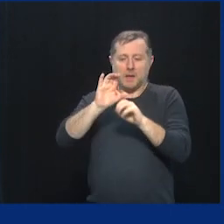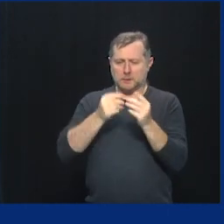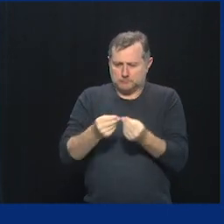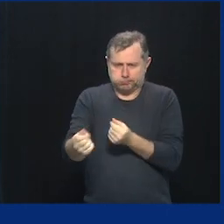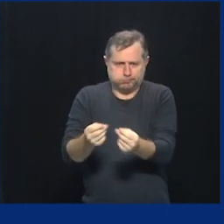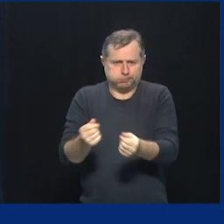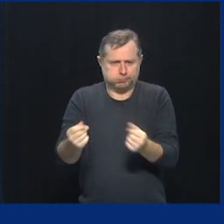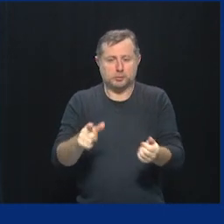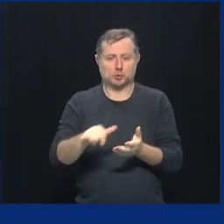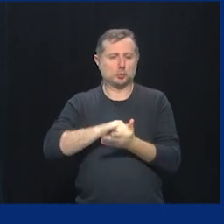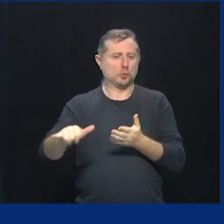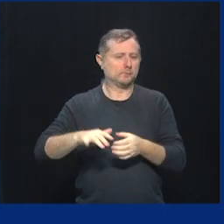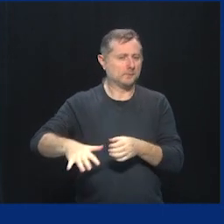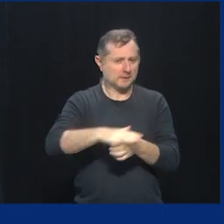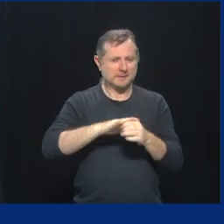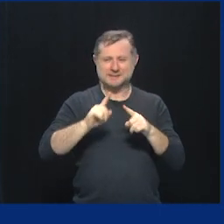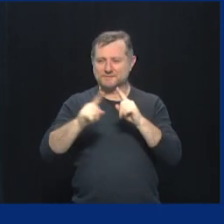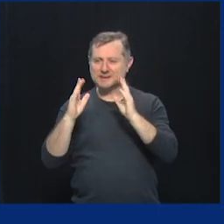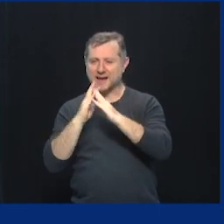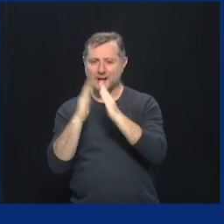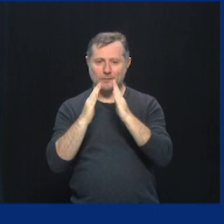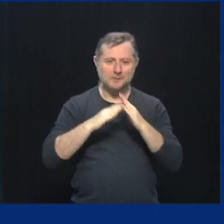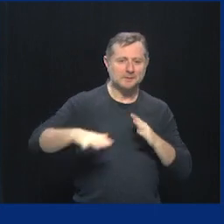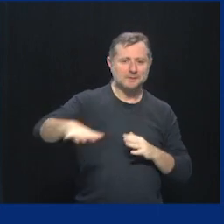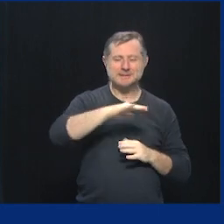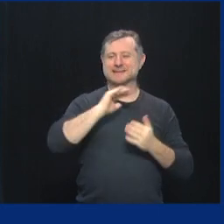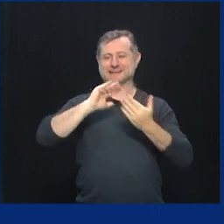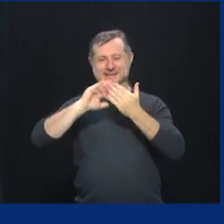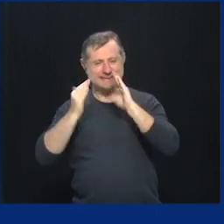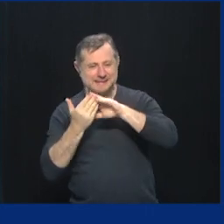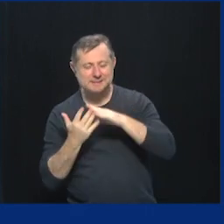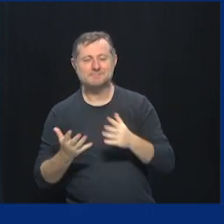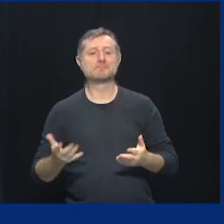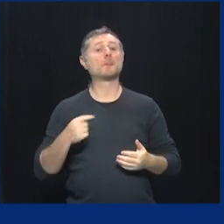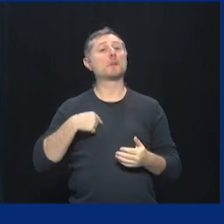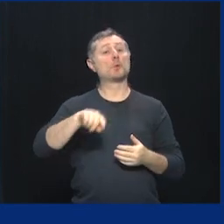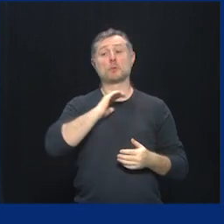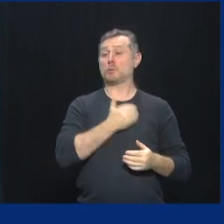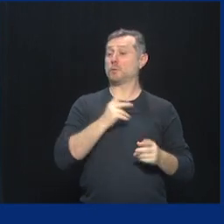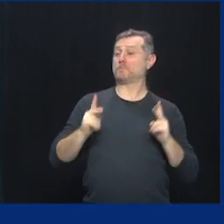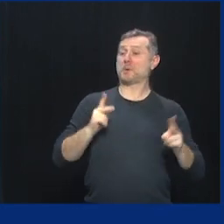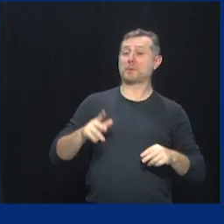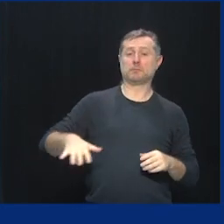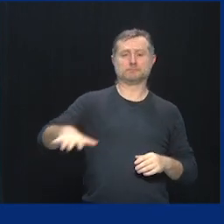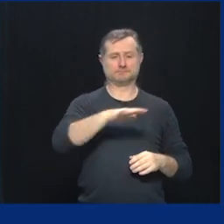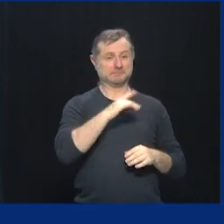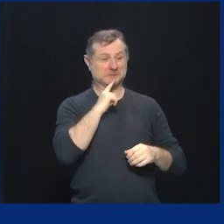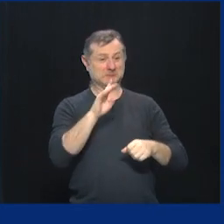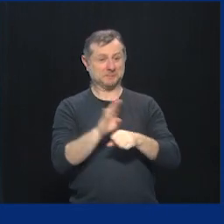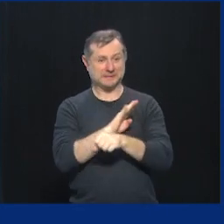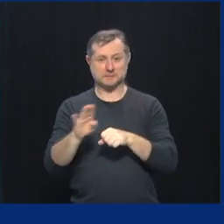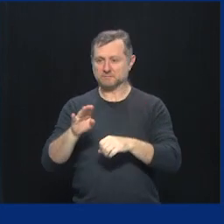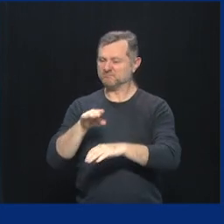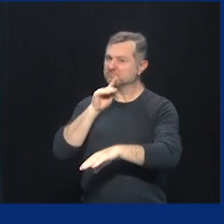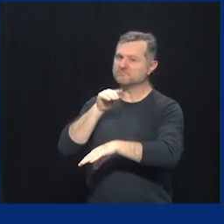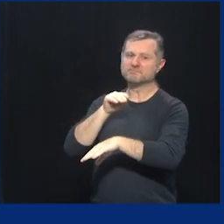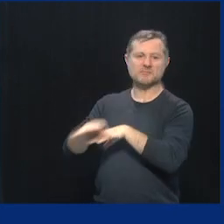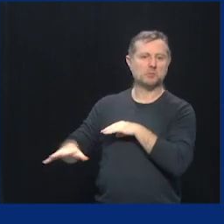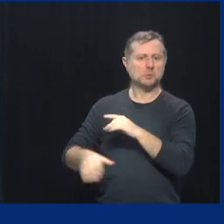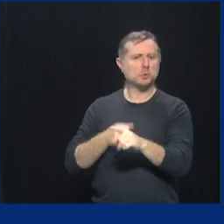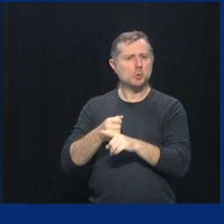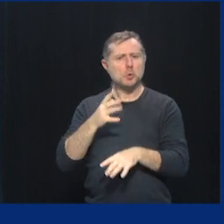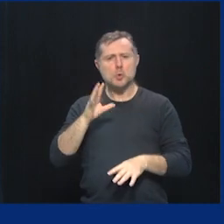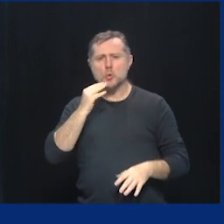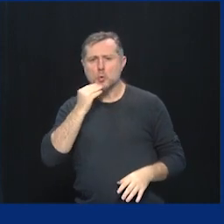our municipalities, to our cities, to our citizens, the businesses affected, and certainly to the homeowners. And also